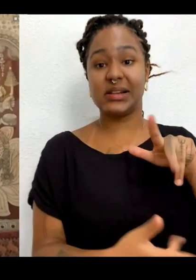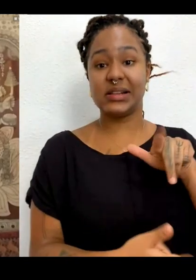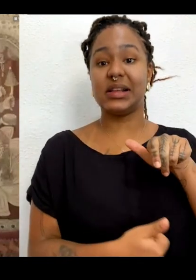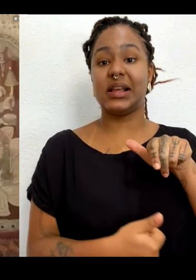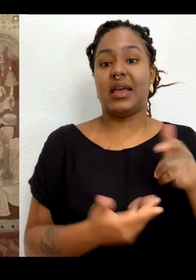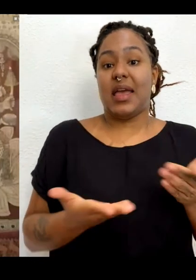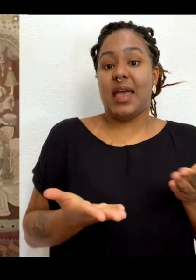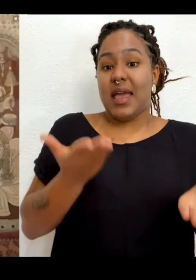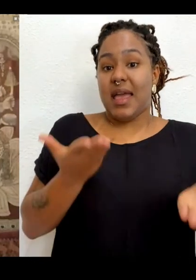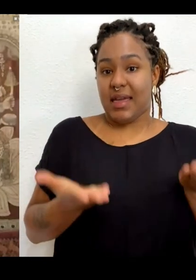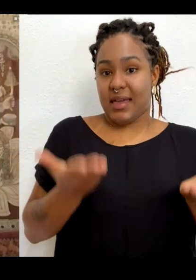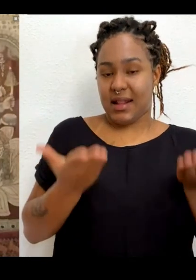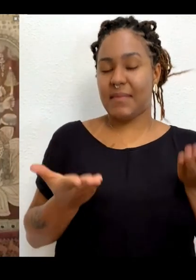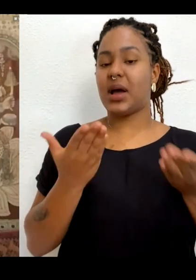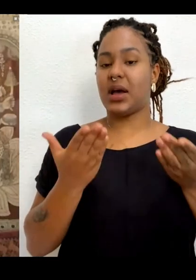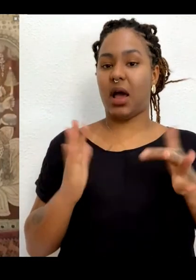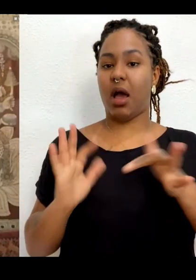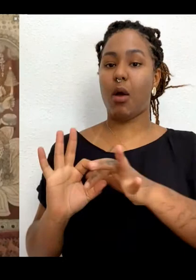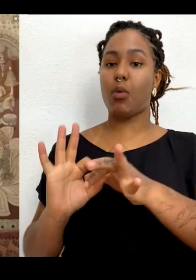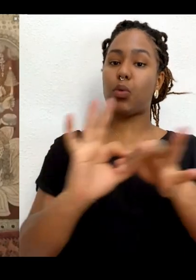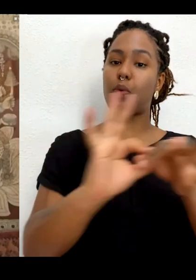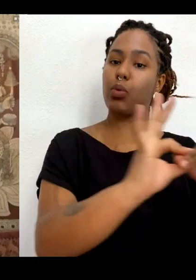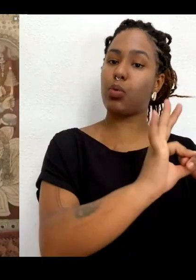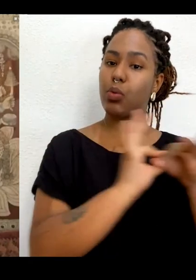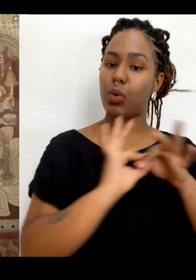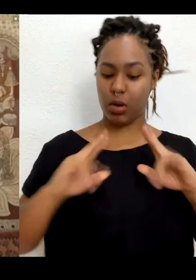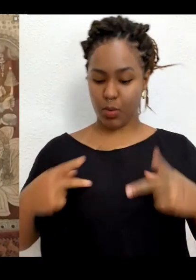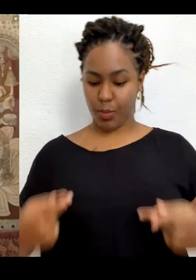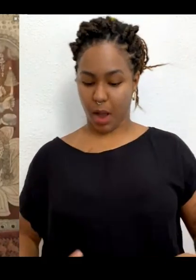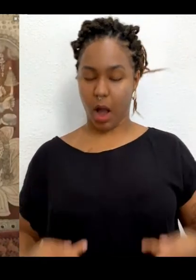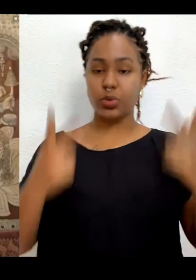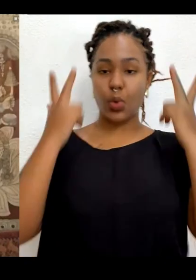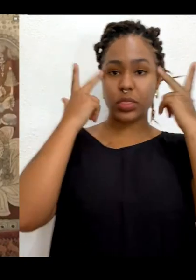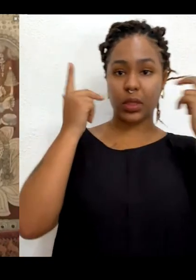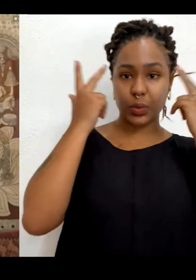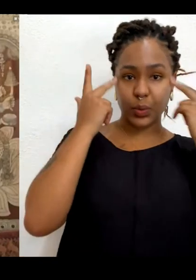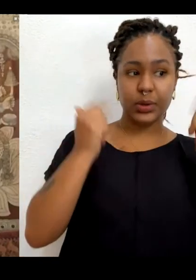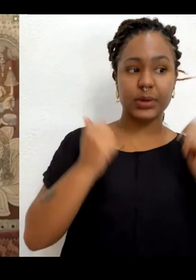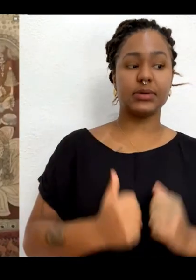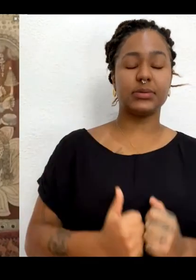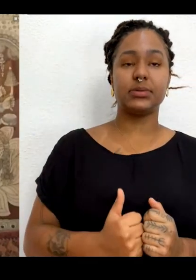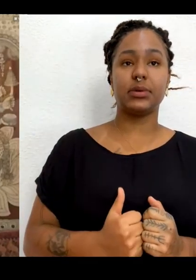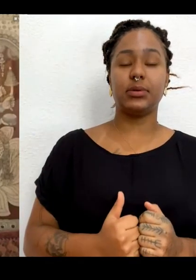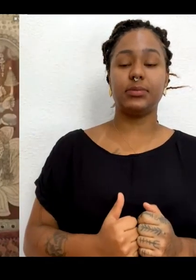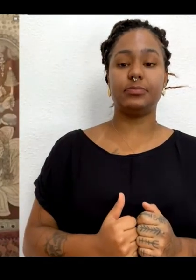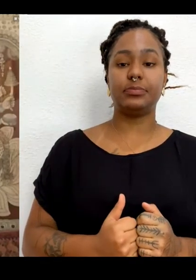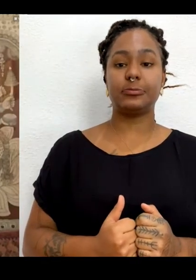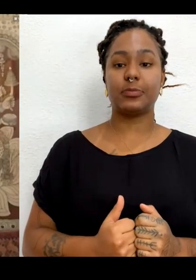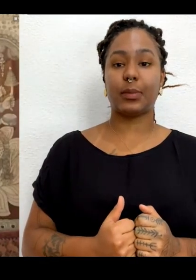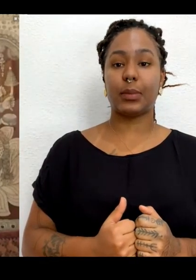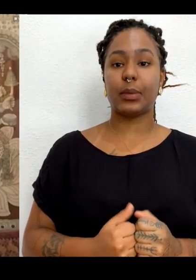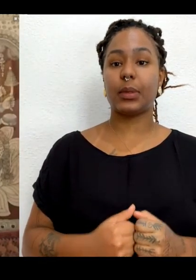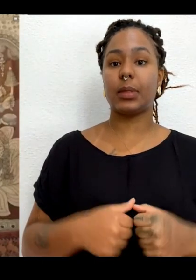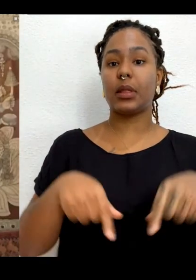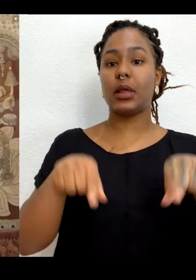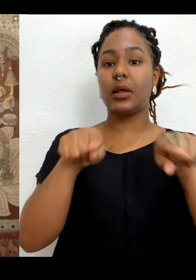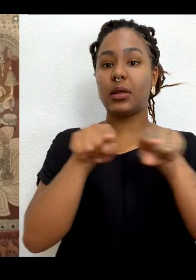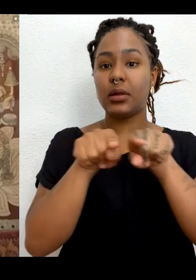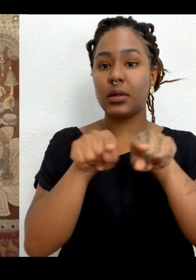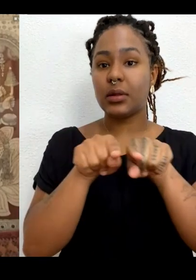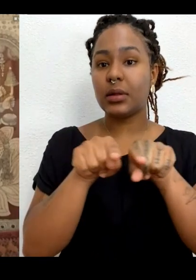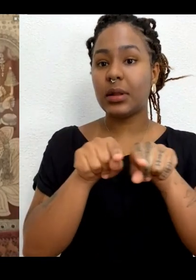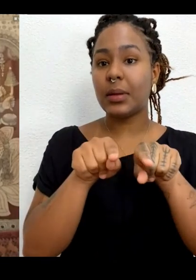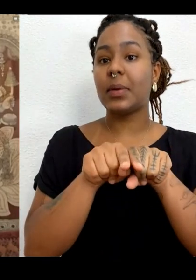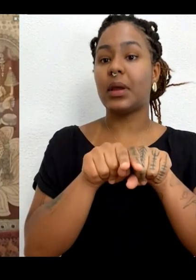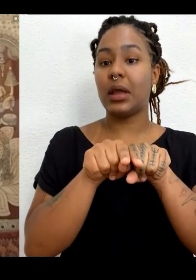humans and nature in on you know on 20th April 20 2001 I've been invited by the United Nations General